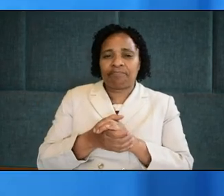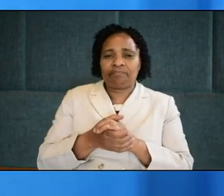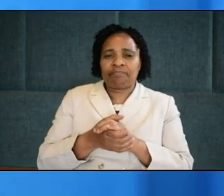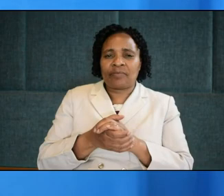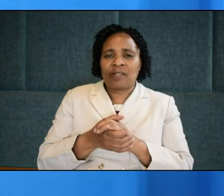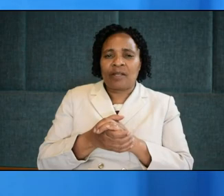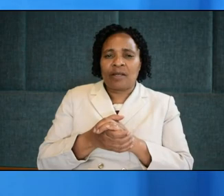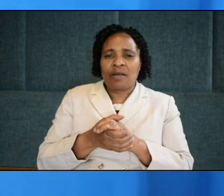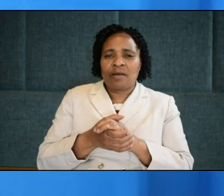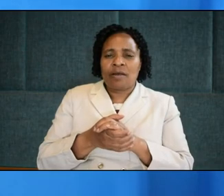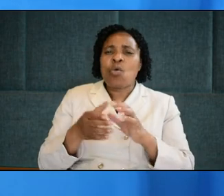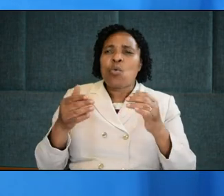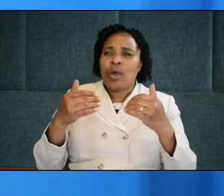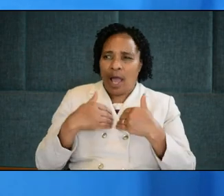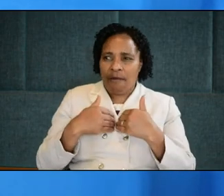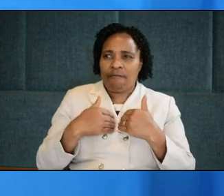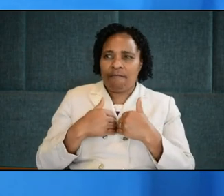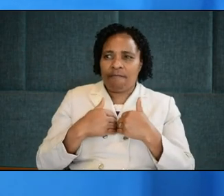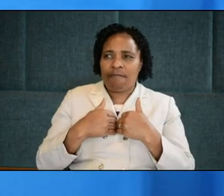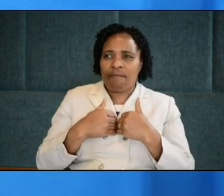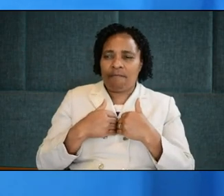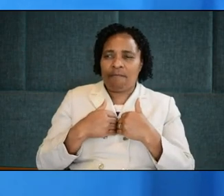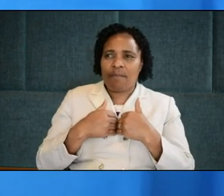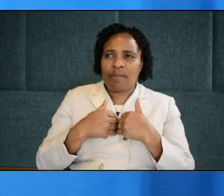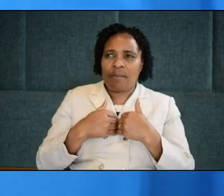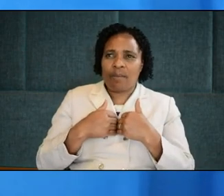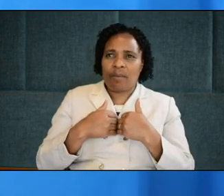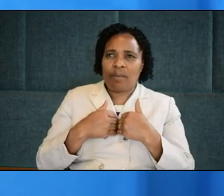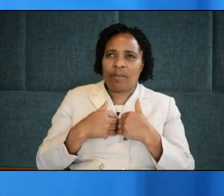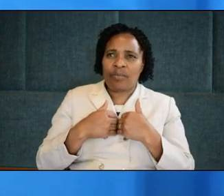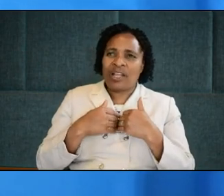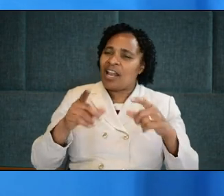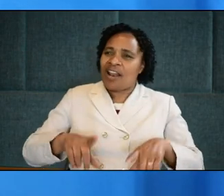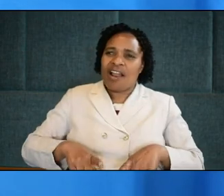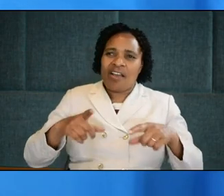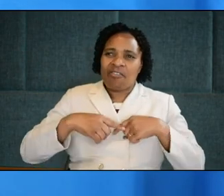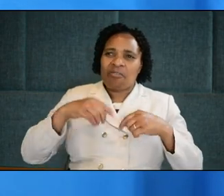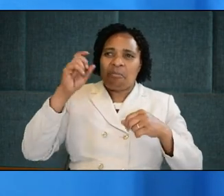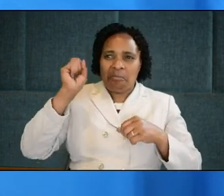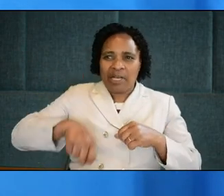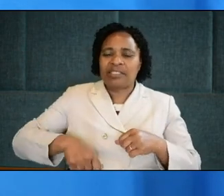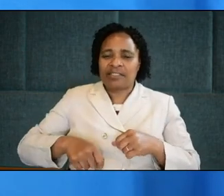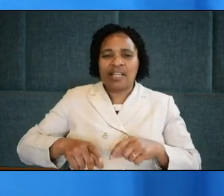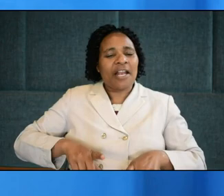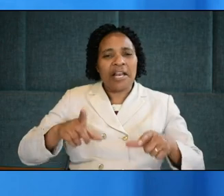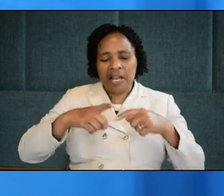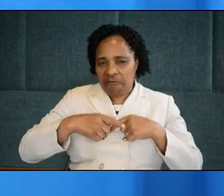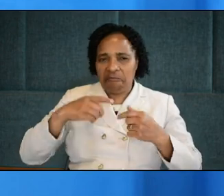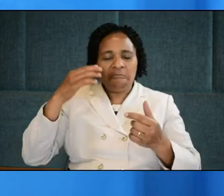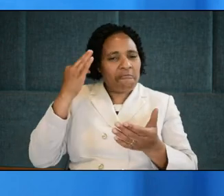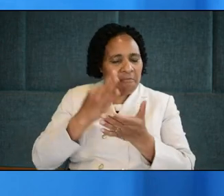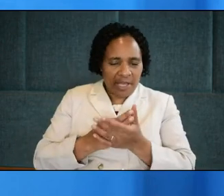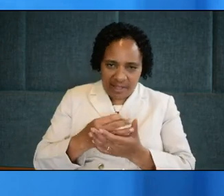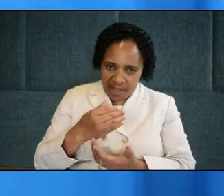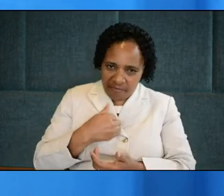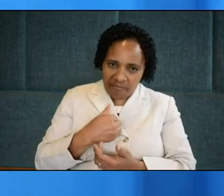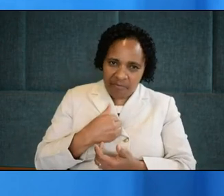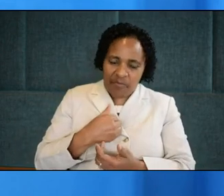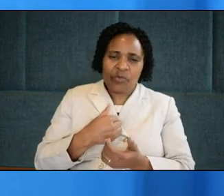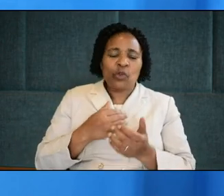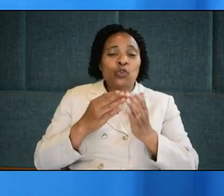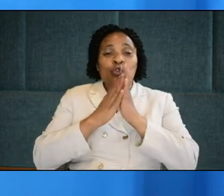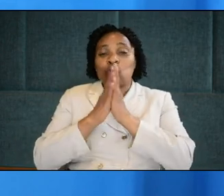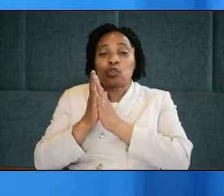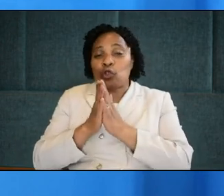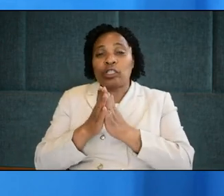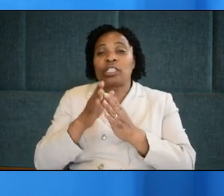know, we have to live, you know, like in this life, we have to live by faith. Yes. And you can even see in the story of